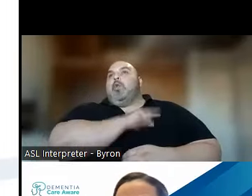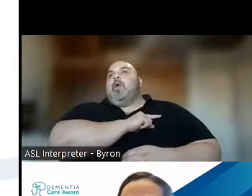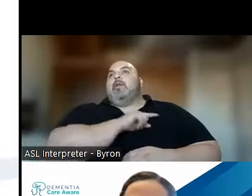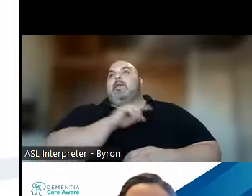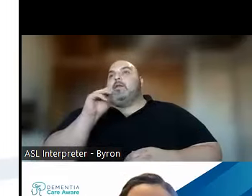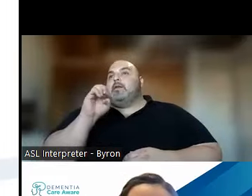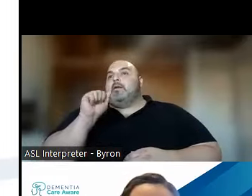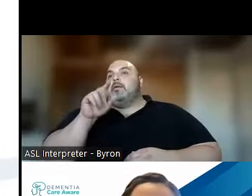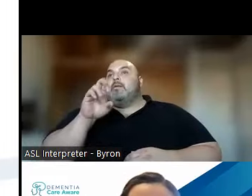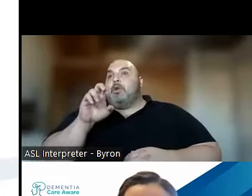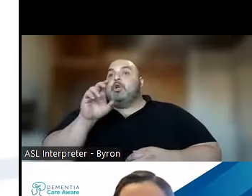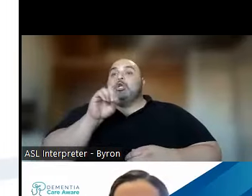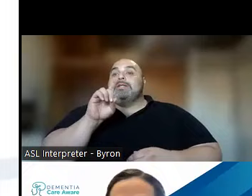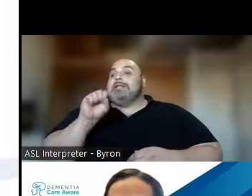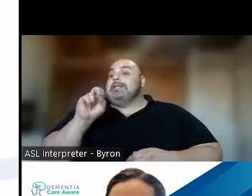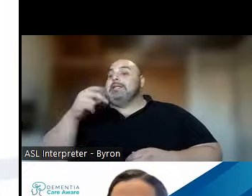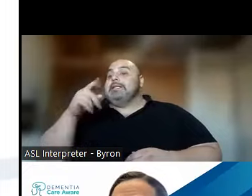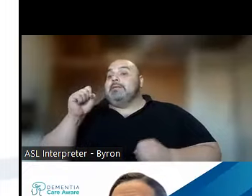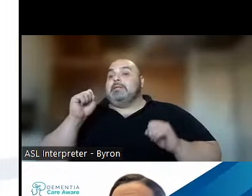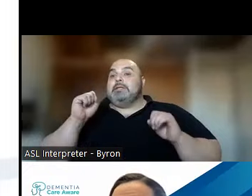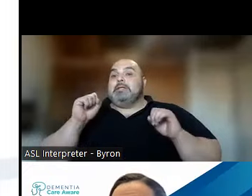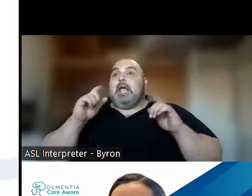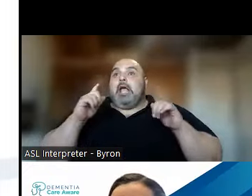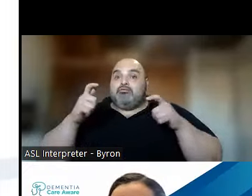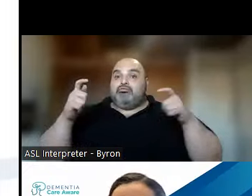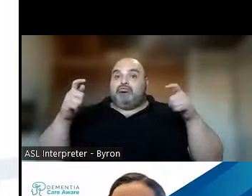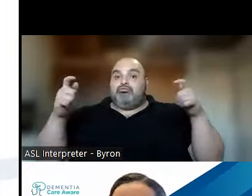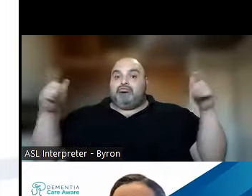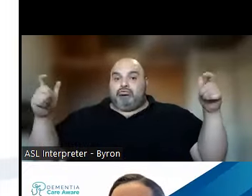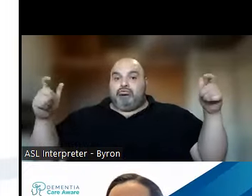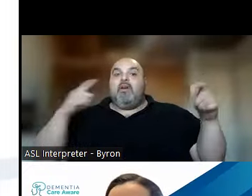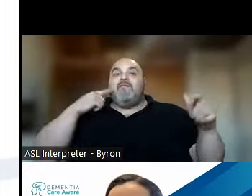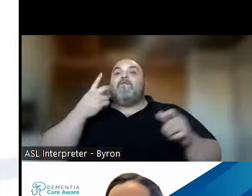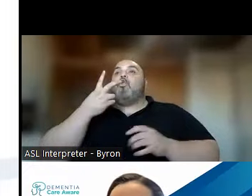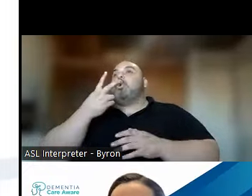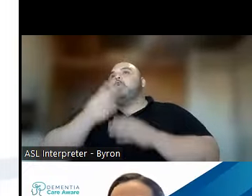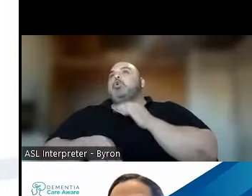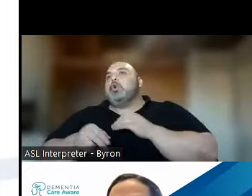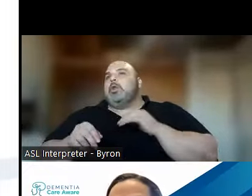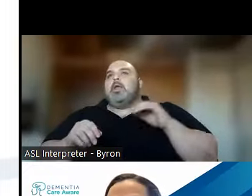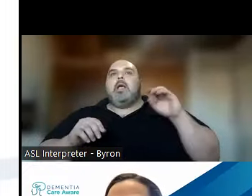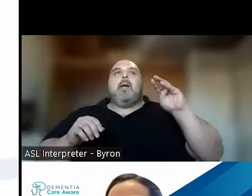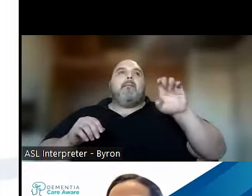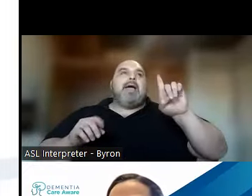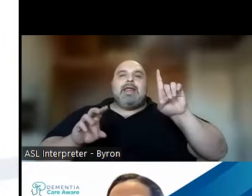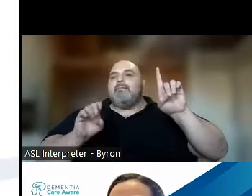DSNPs expand for dual eligible recipients or beneficiaries, excuse me, I